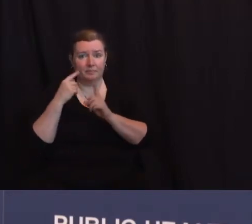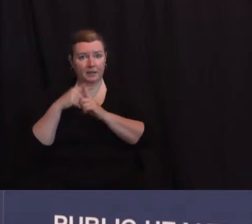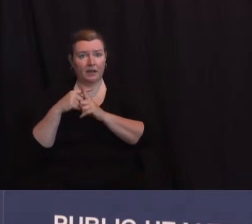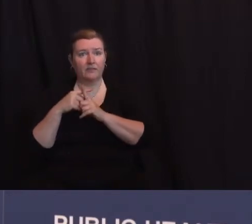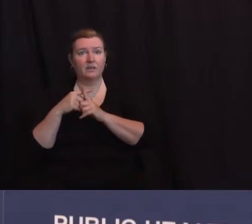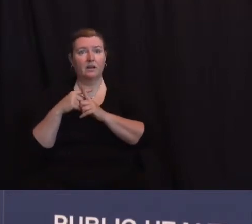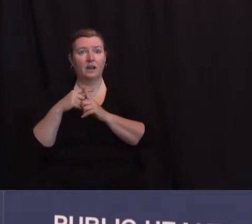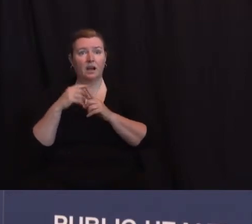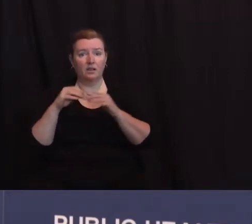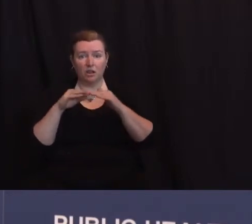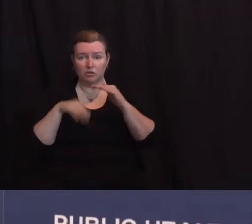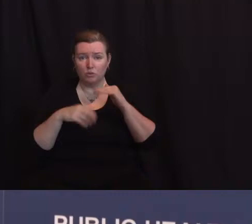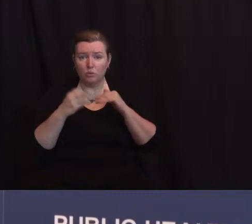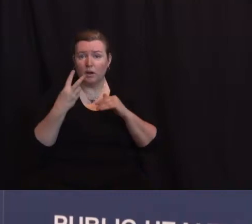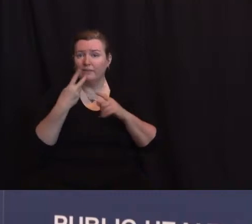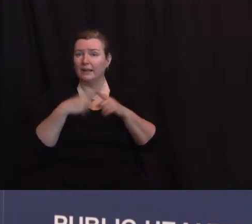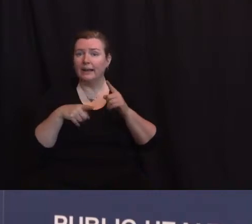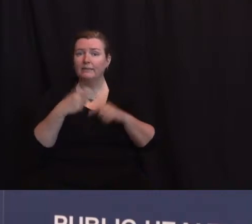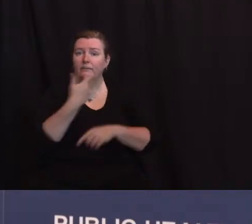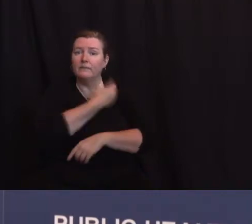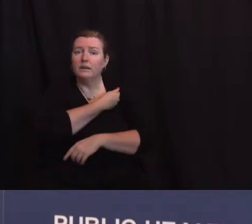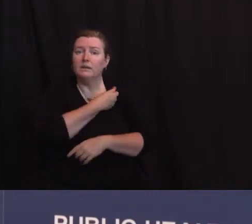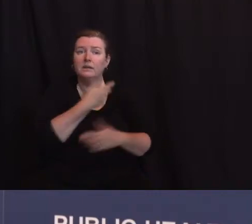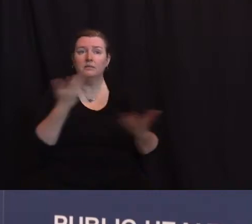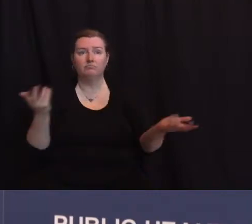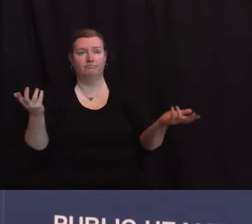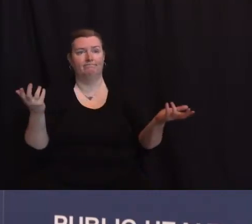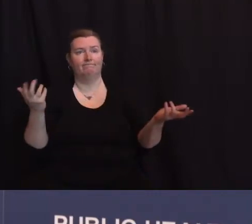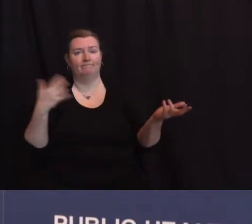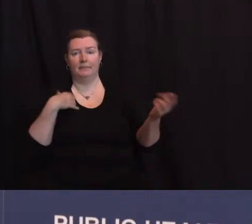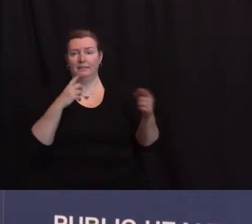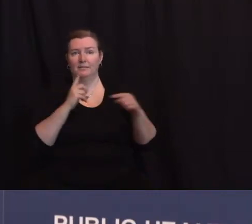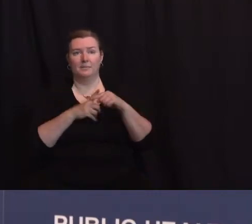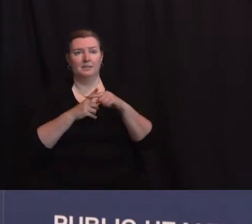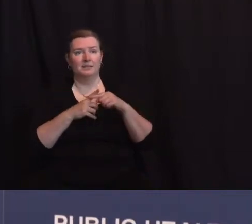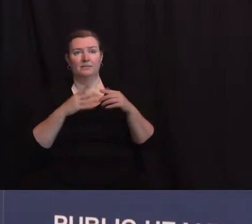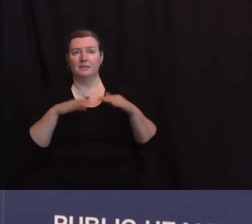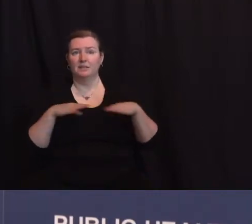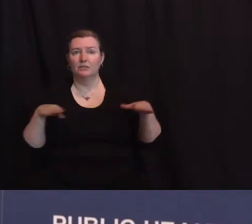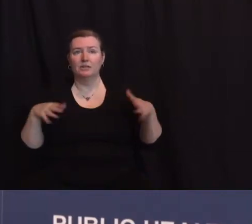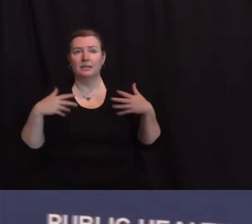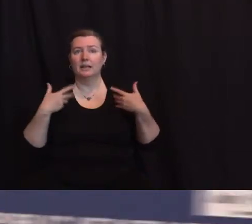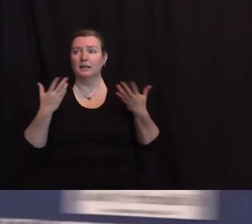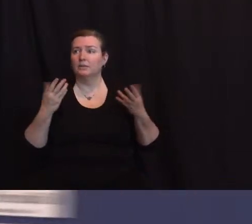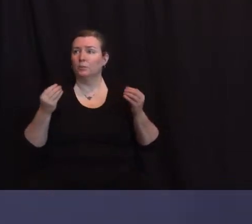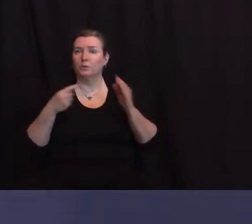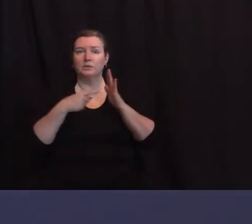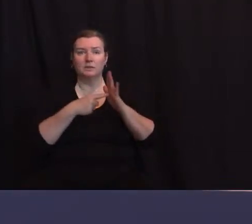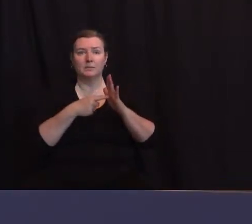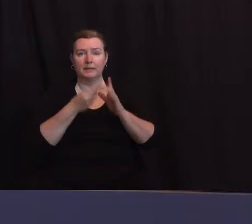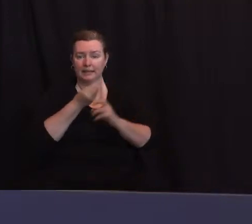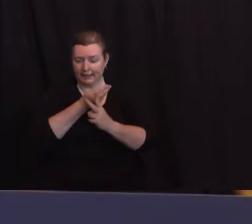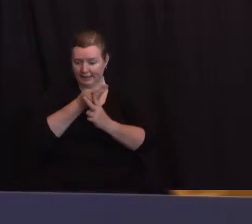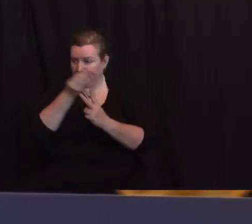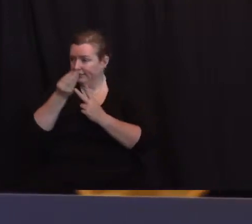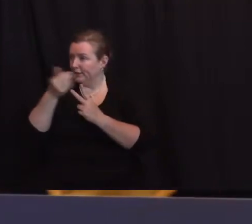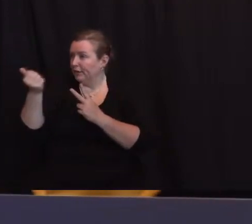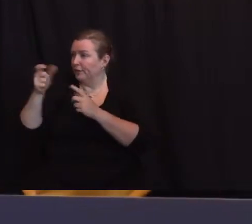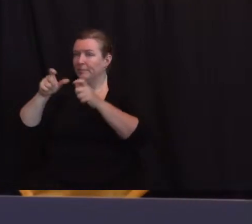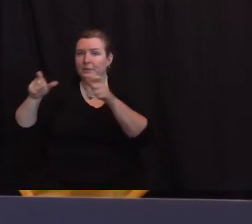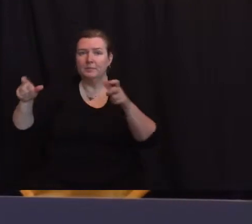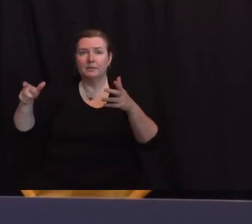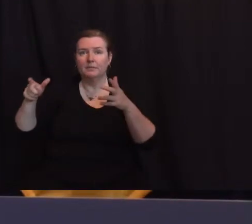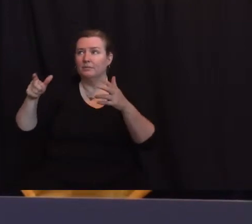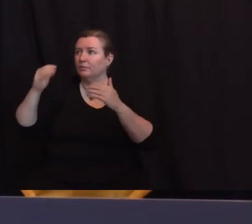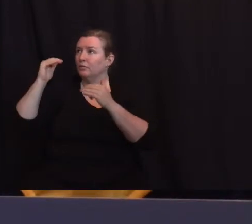vaccinated, that they can pass it to other more vulnerable people, and that becomes a much bigger problem. Ed, we haven't said this, Judy, in a while,